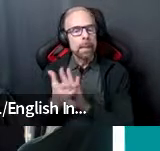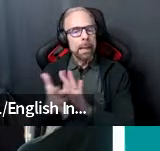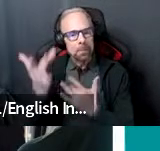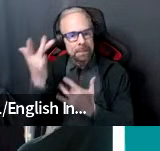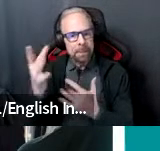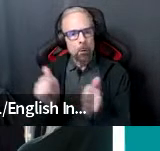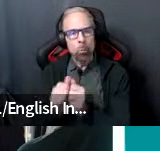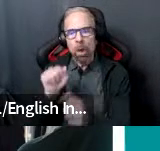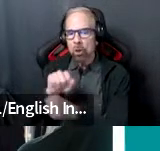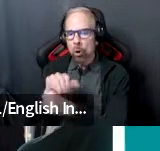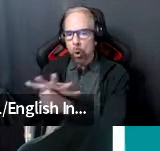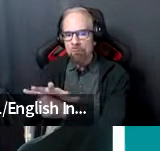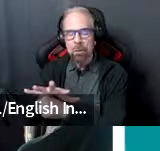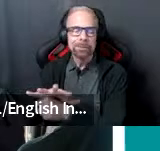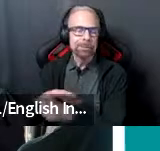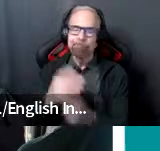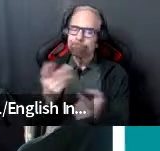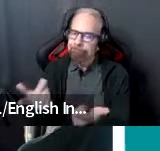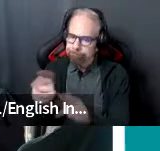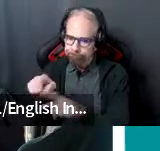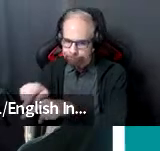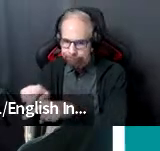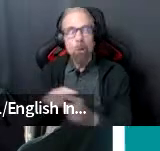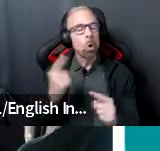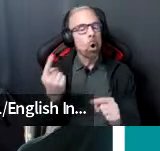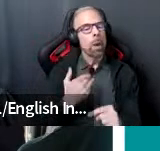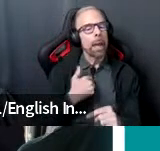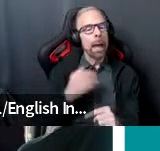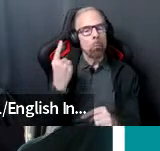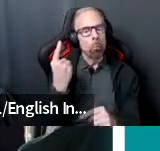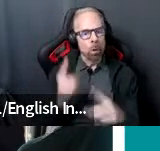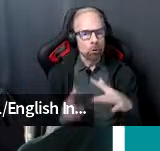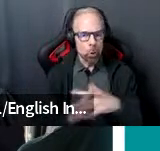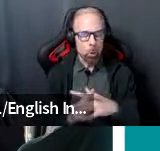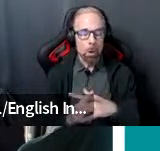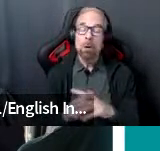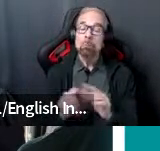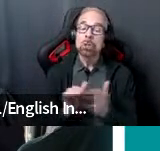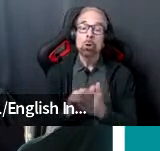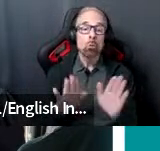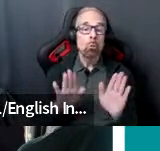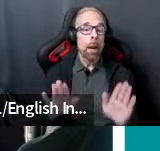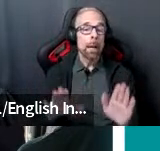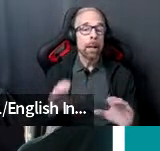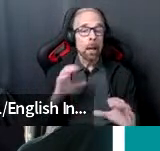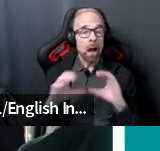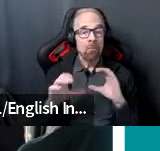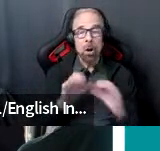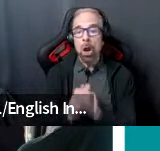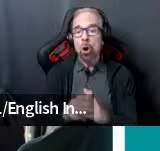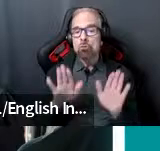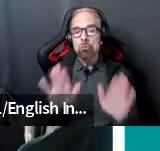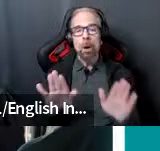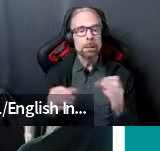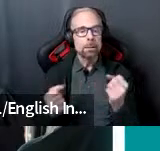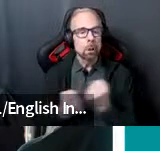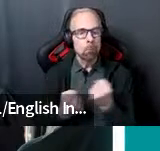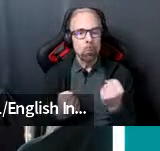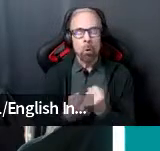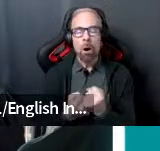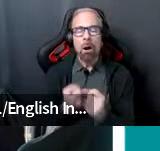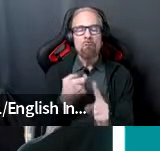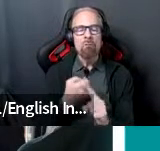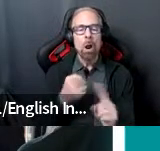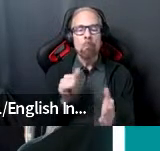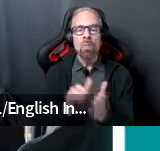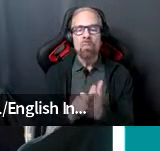and so we only had one, but it was just a great conversation. Great support from that